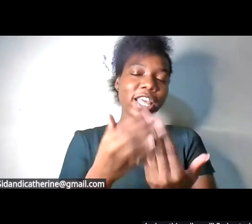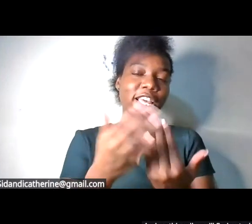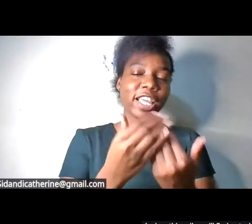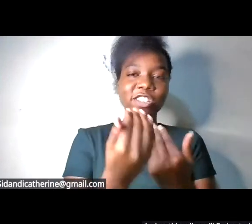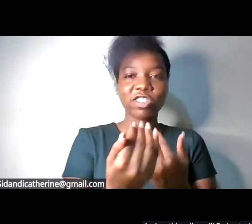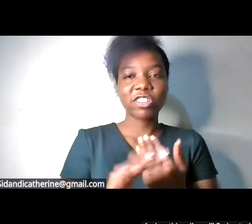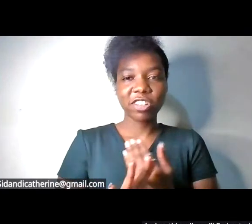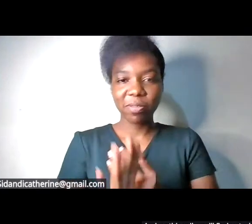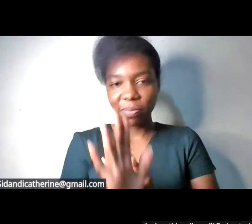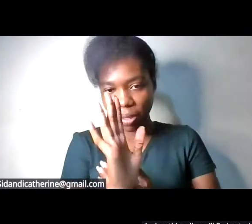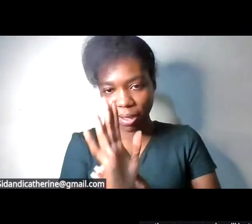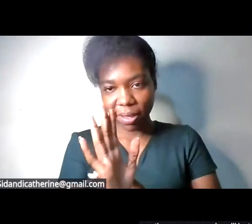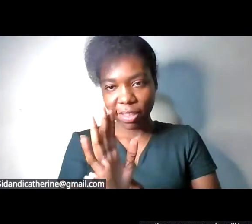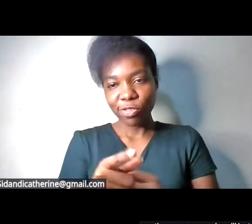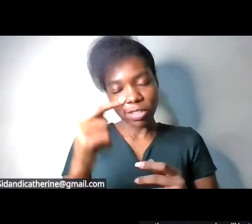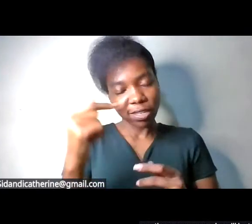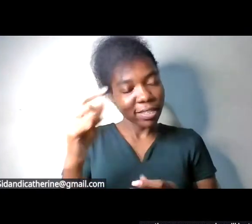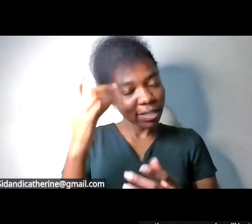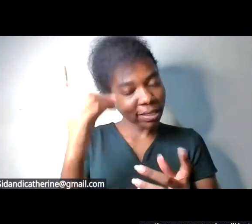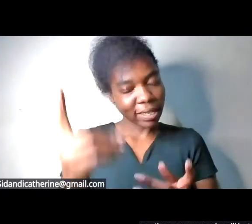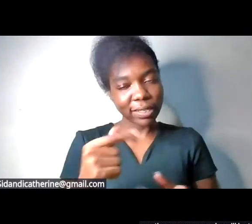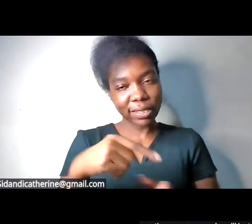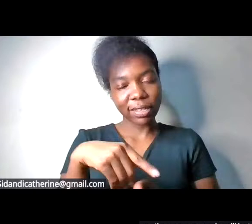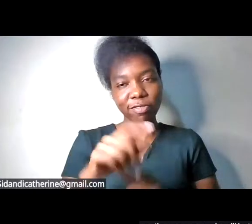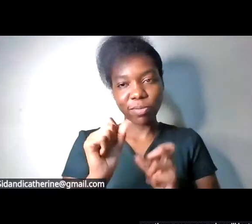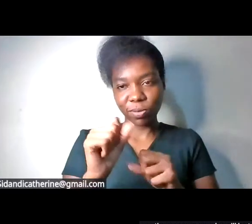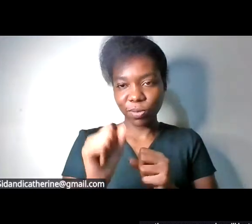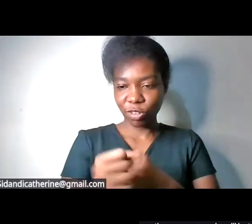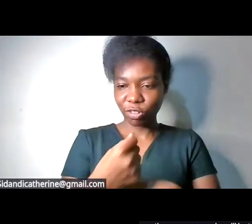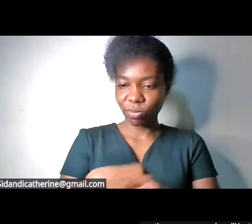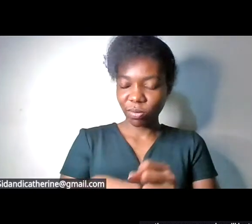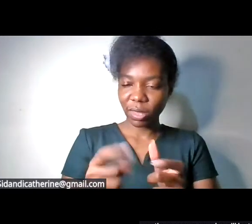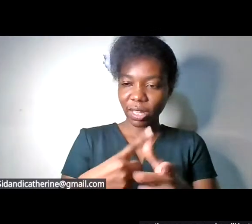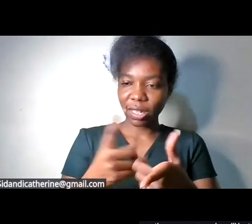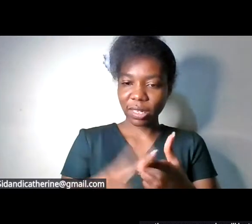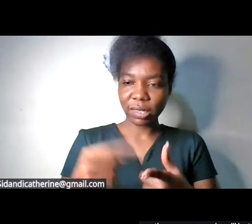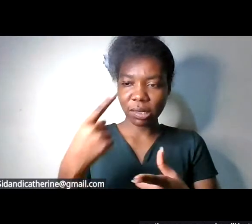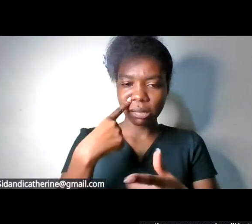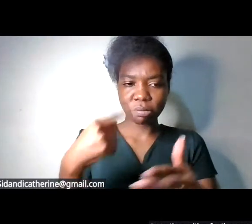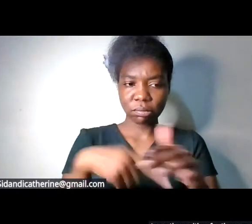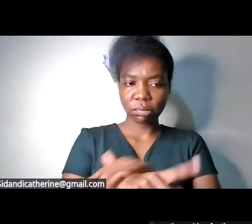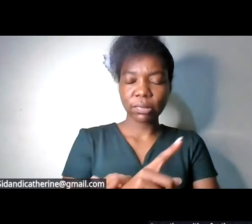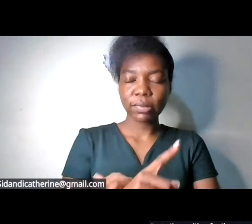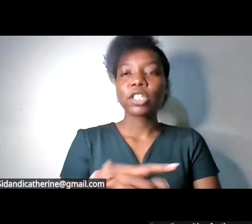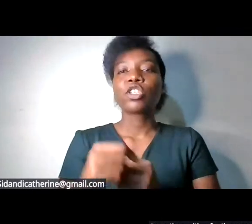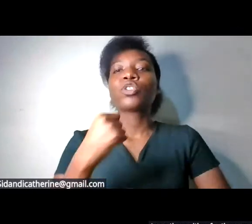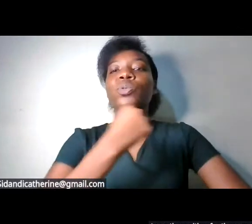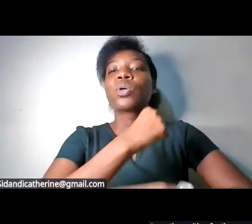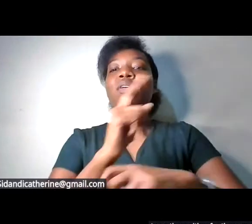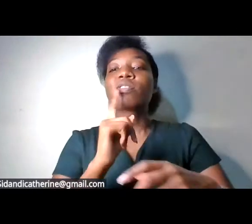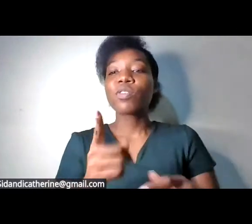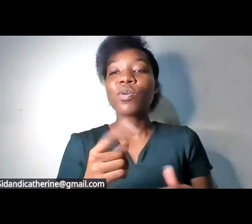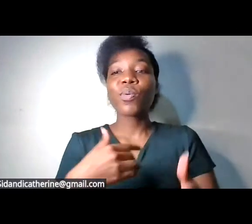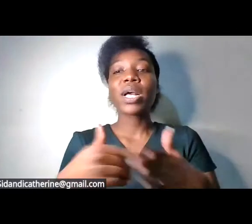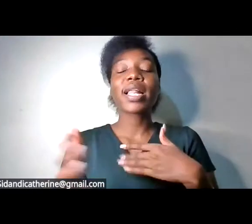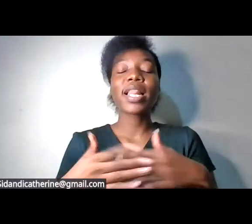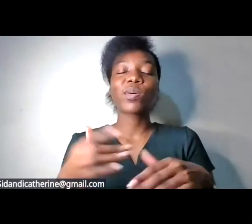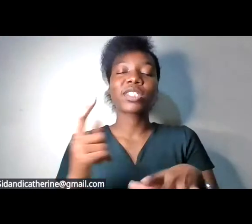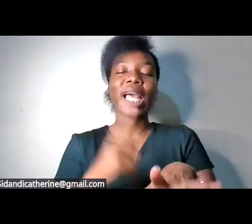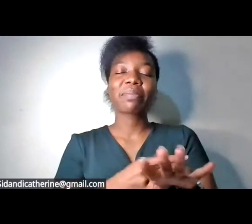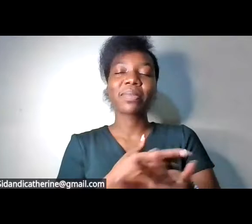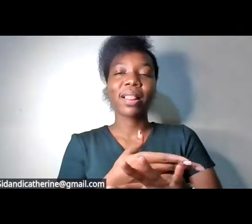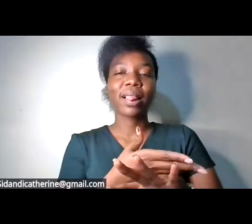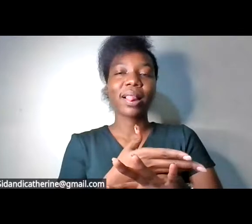decide to go there, either for the summer camp or to actually get admitted to the school. So without further ado, I'd like to hand